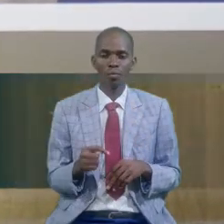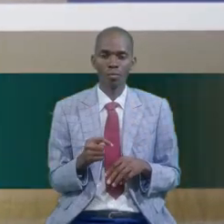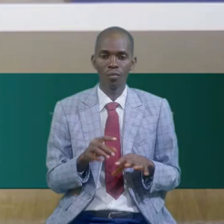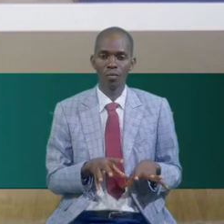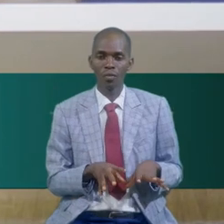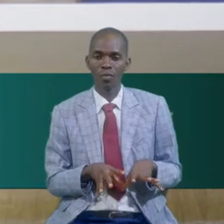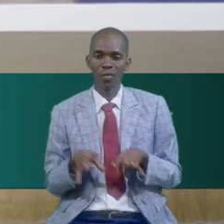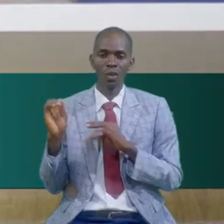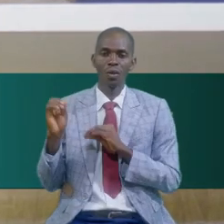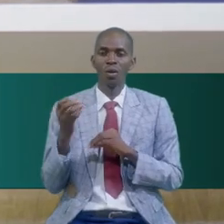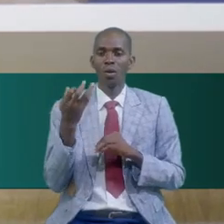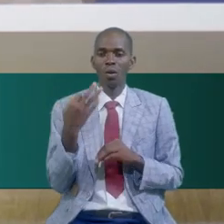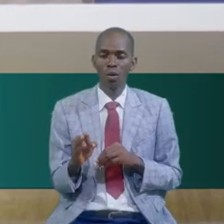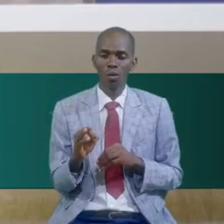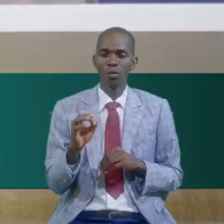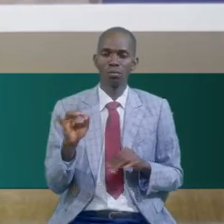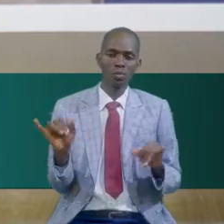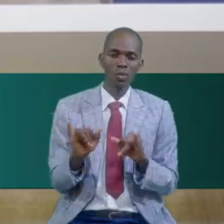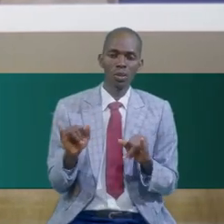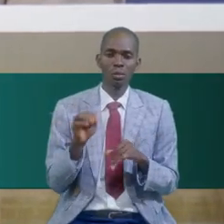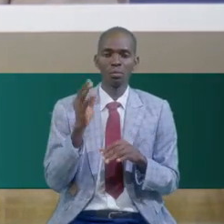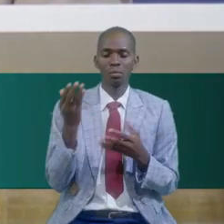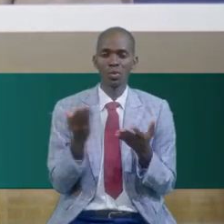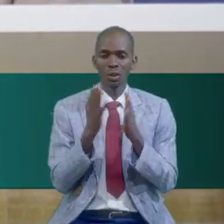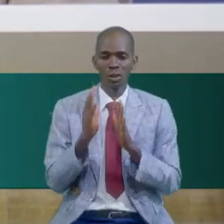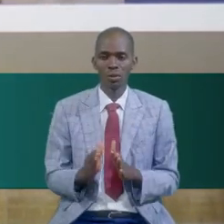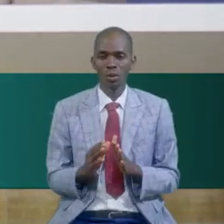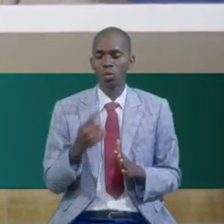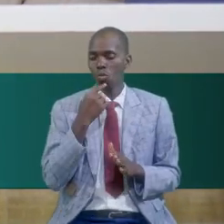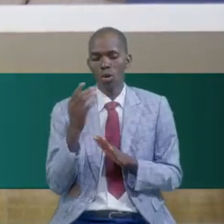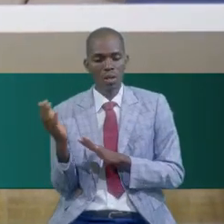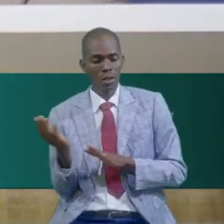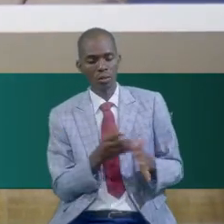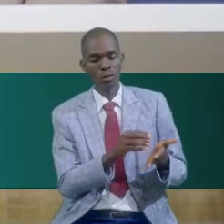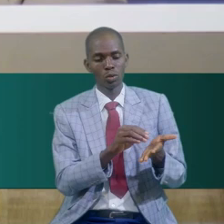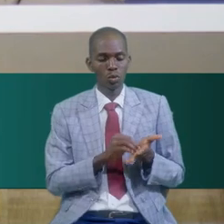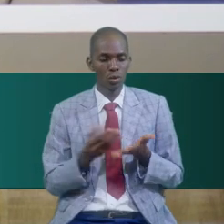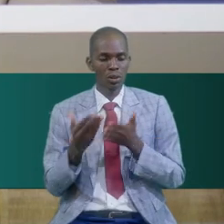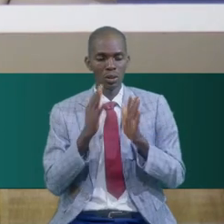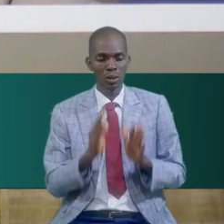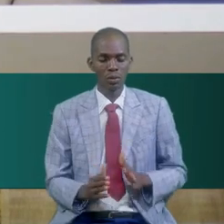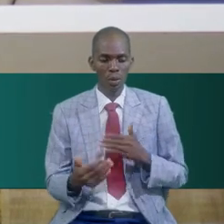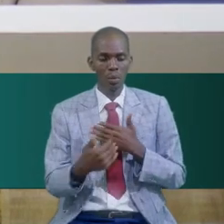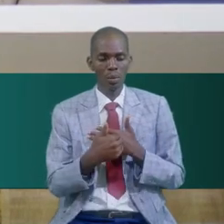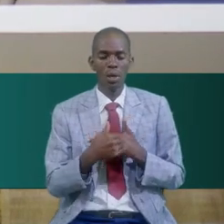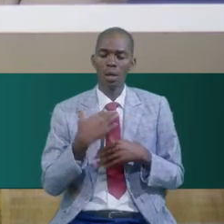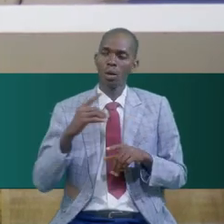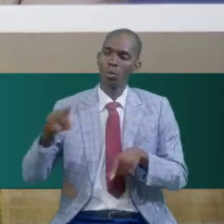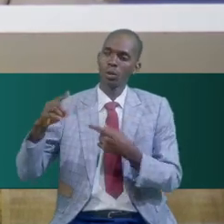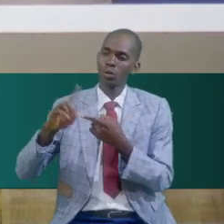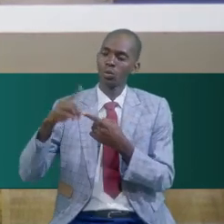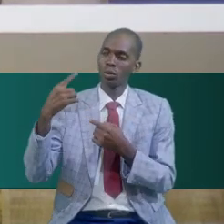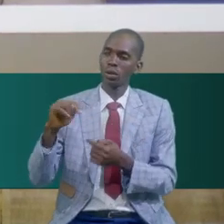such a messenger. He left his own messenger behind and he went into the wilderness,